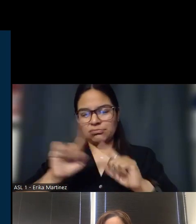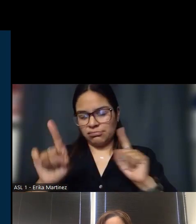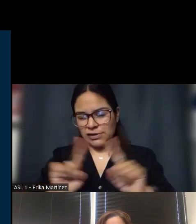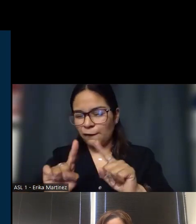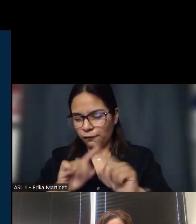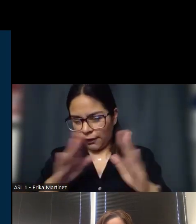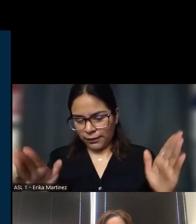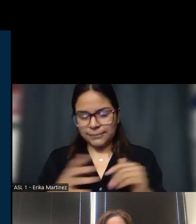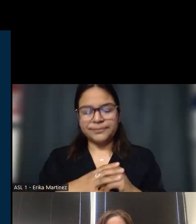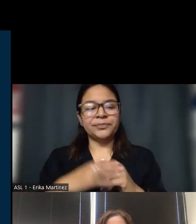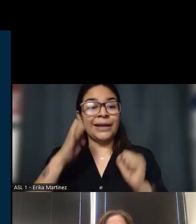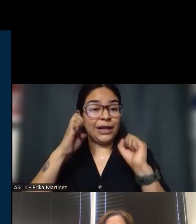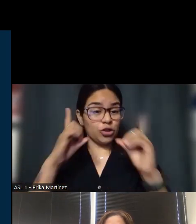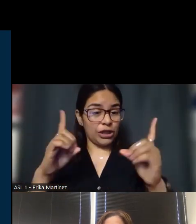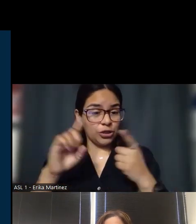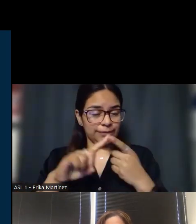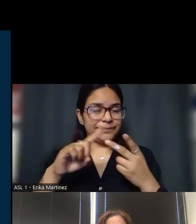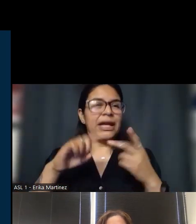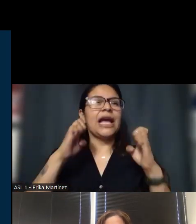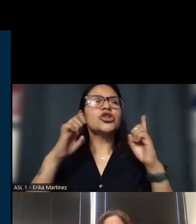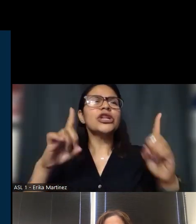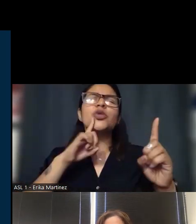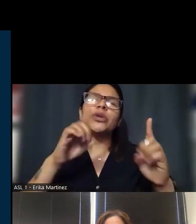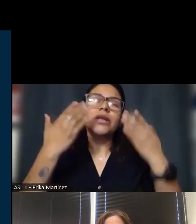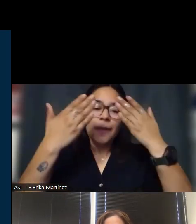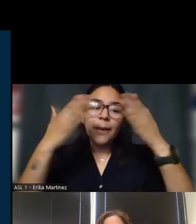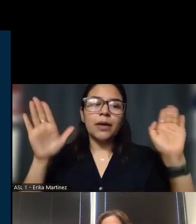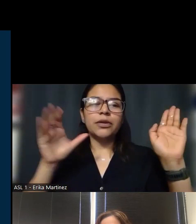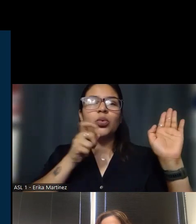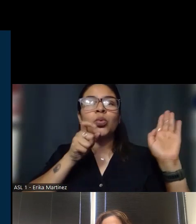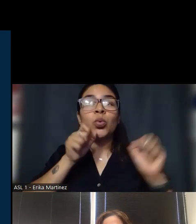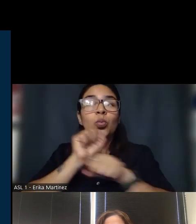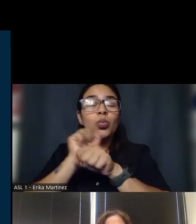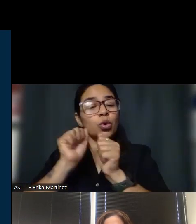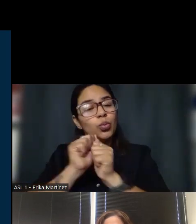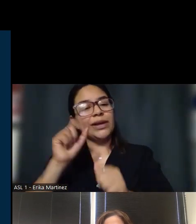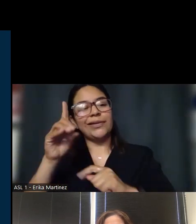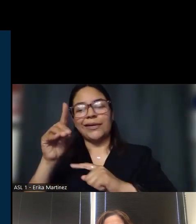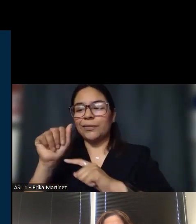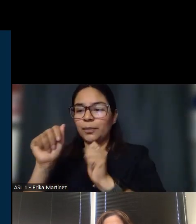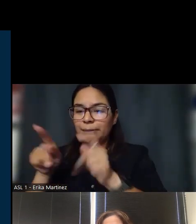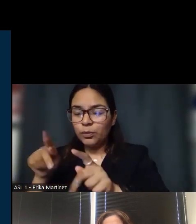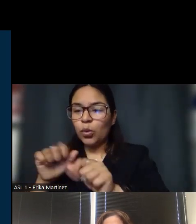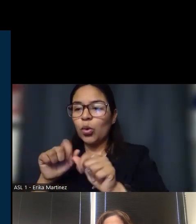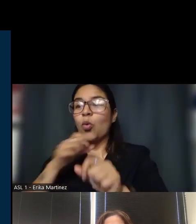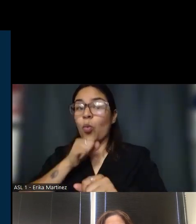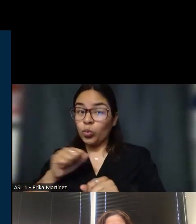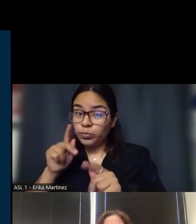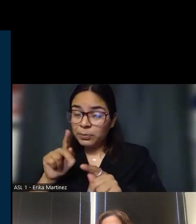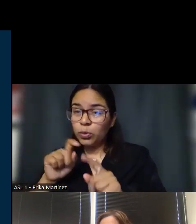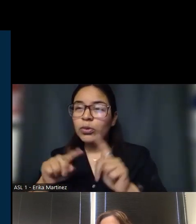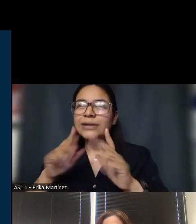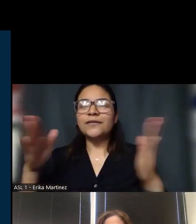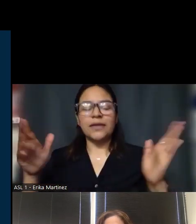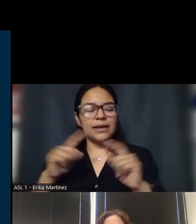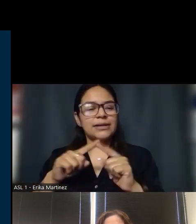is, again, education, educating the public, professionals who work with older adults and adults with disabilities, and legislature about probate conservatorship and